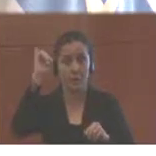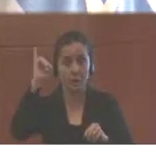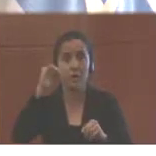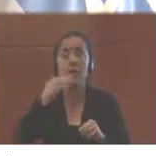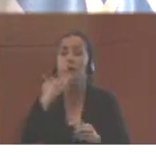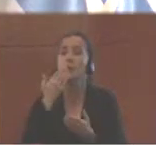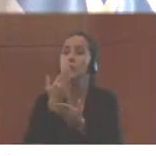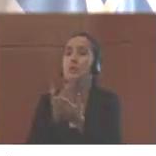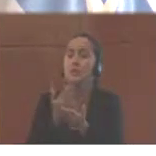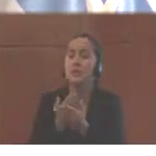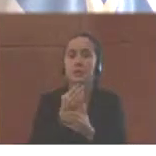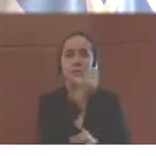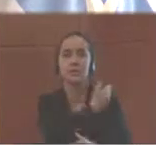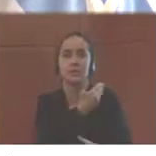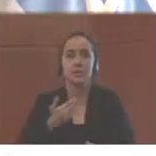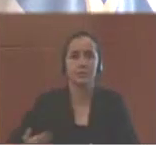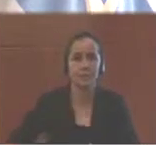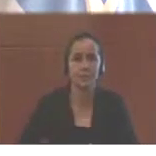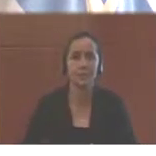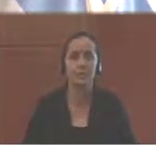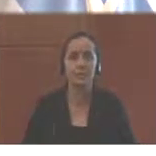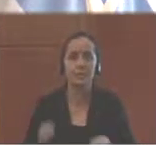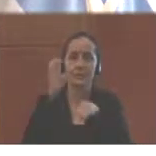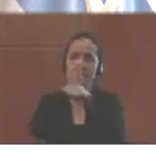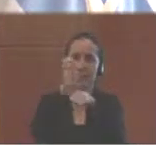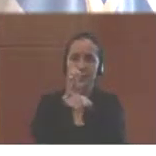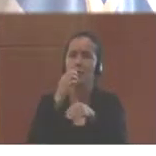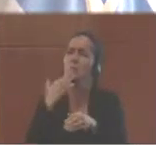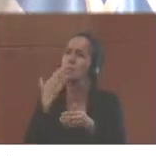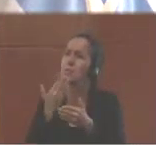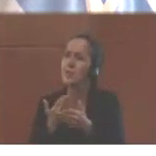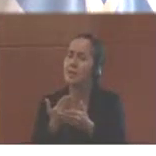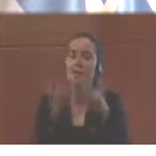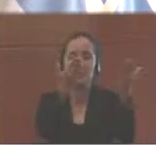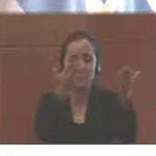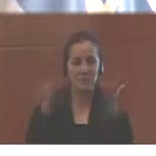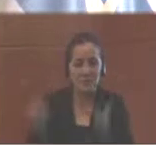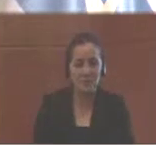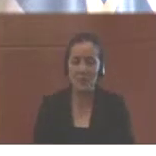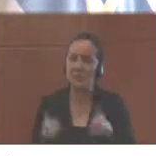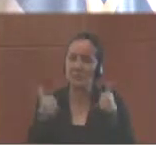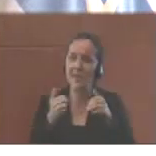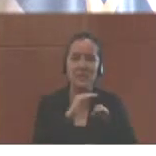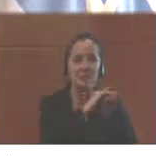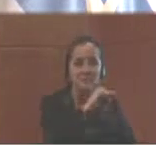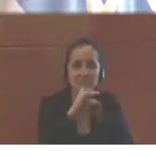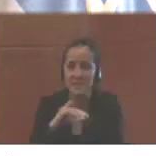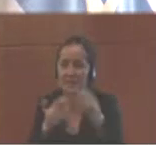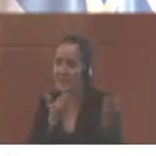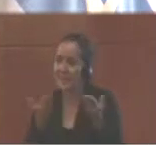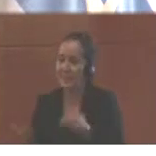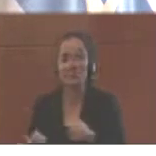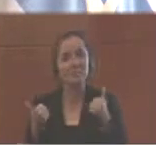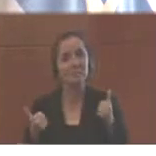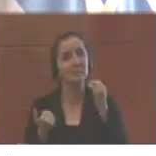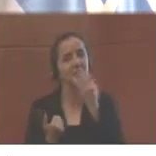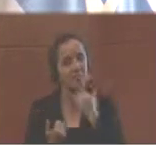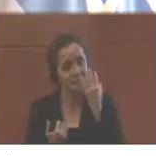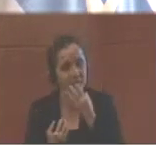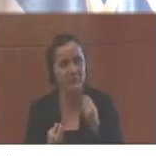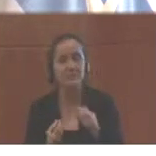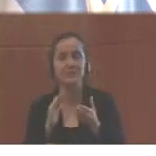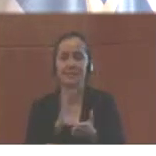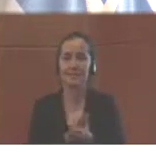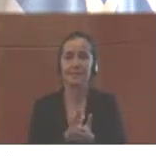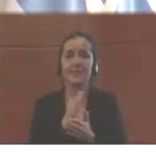I would like to thank all of the ministers for your presence today and for your work